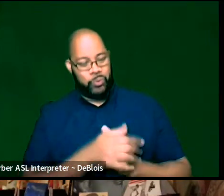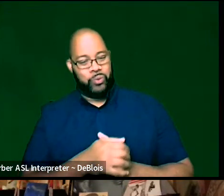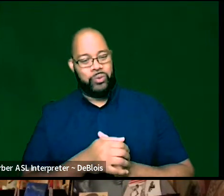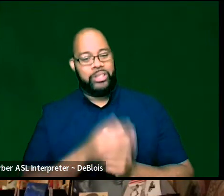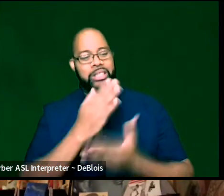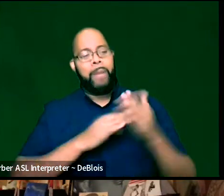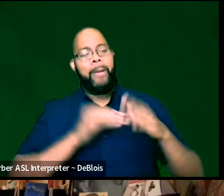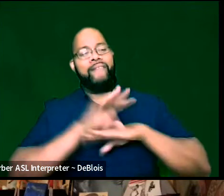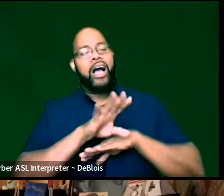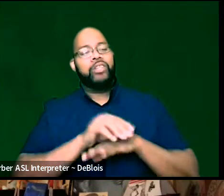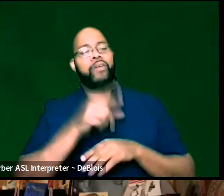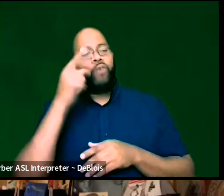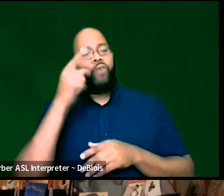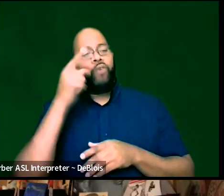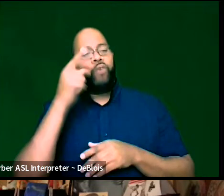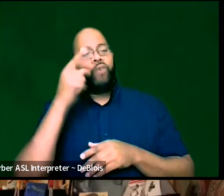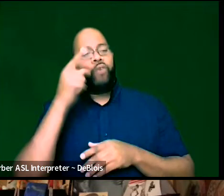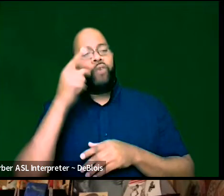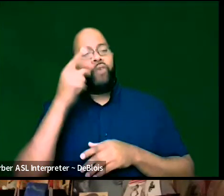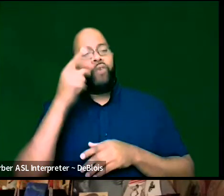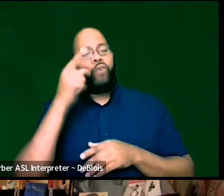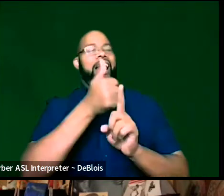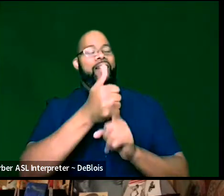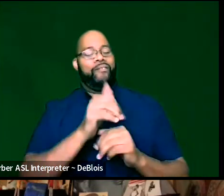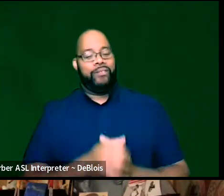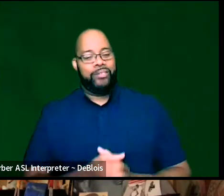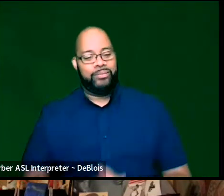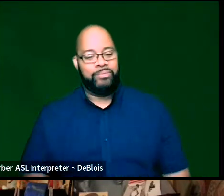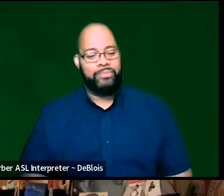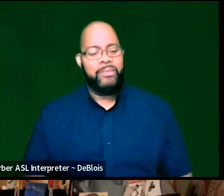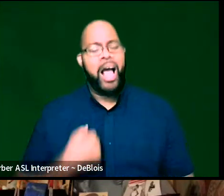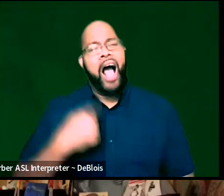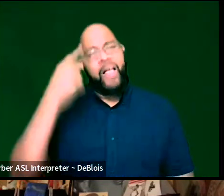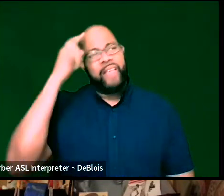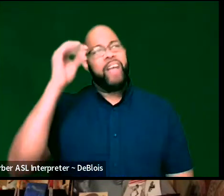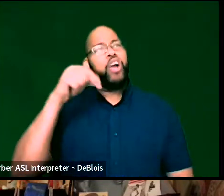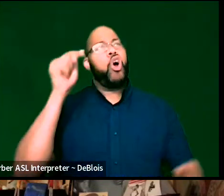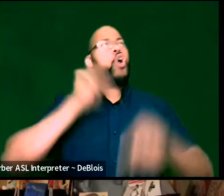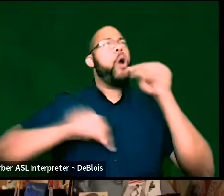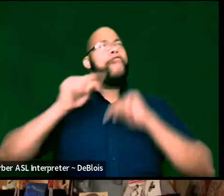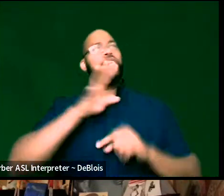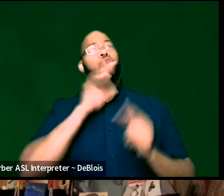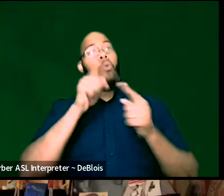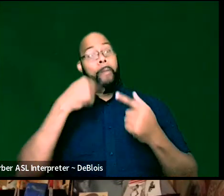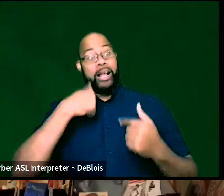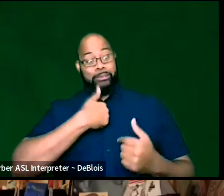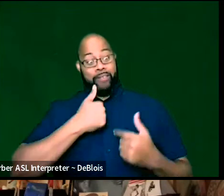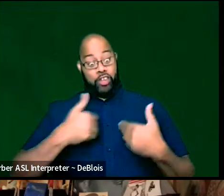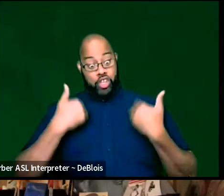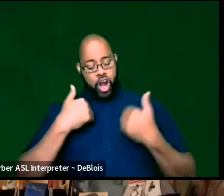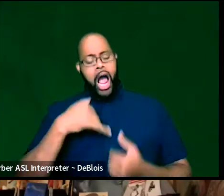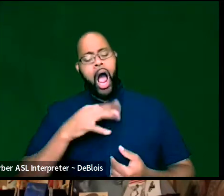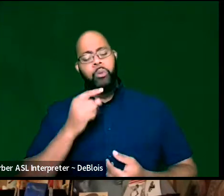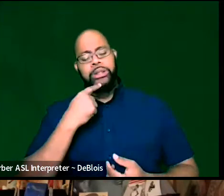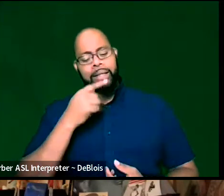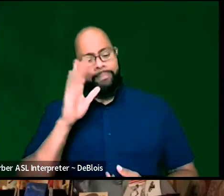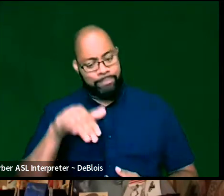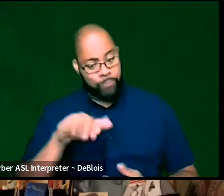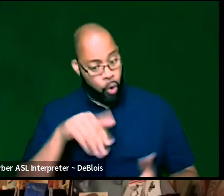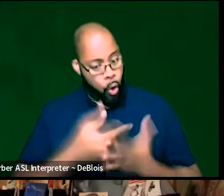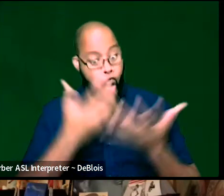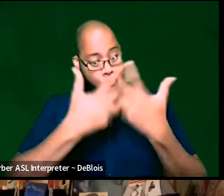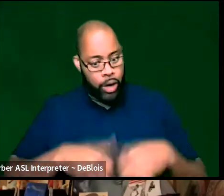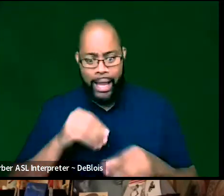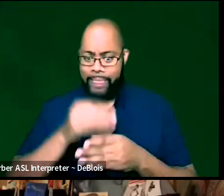some advice for your younger self. I think if I could go back and talk to my younger self, I would say it all works out